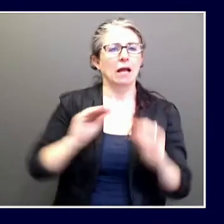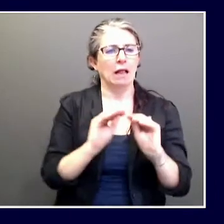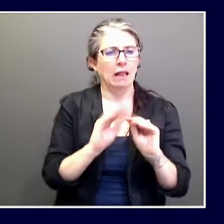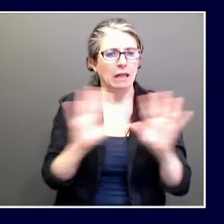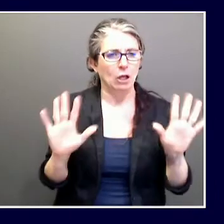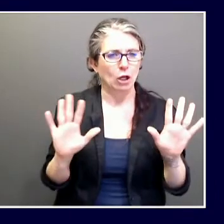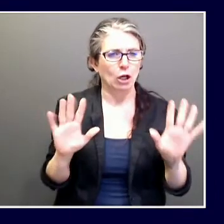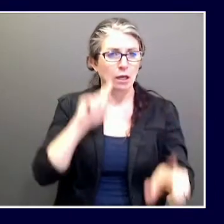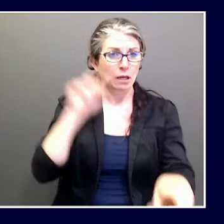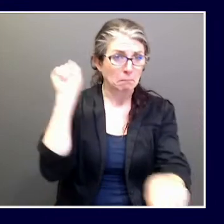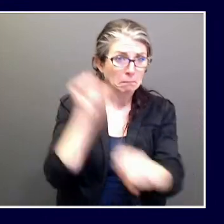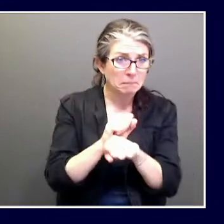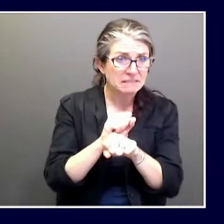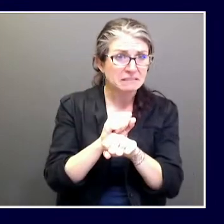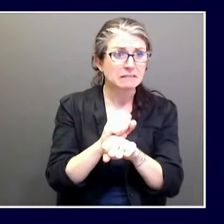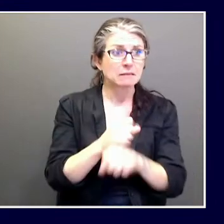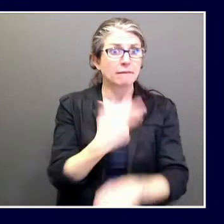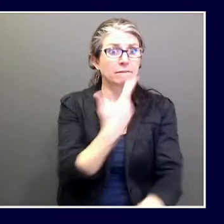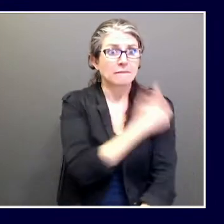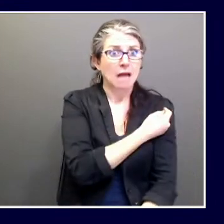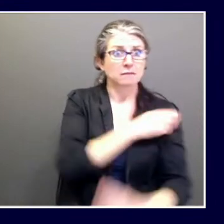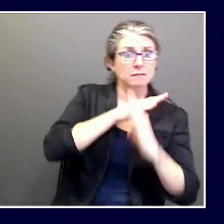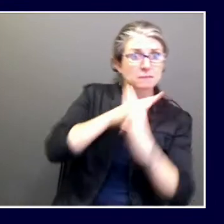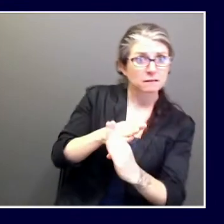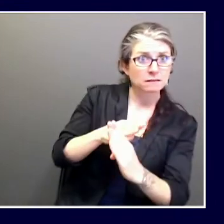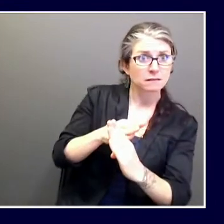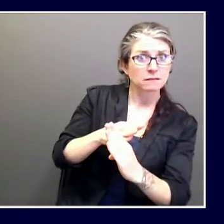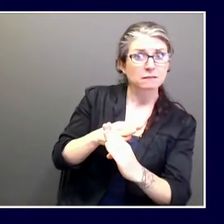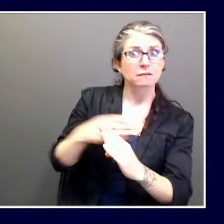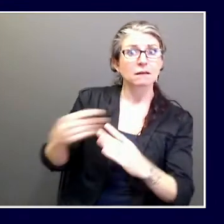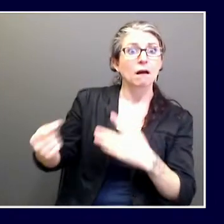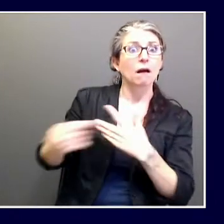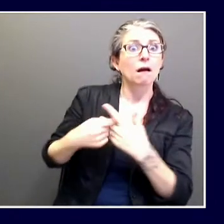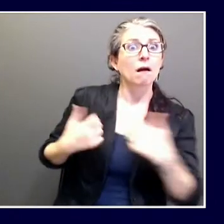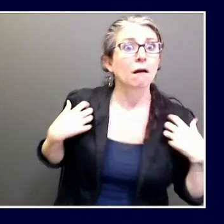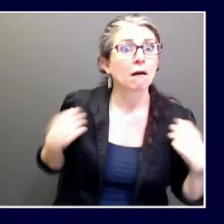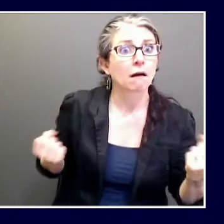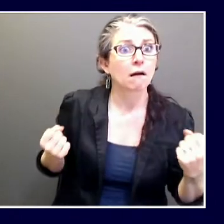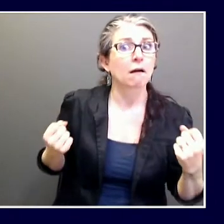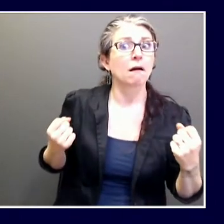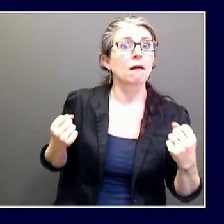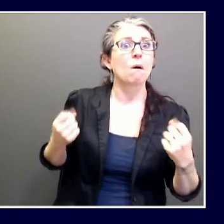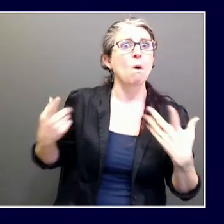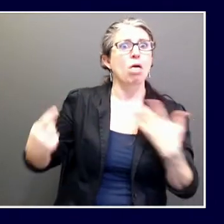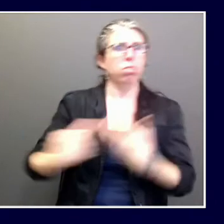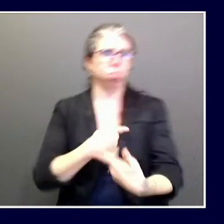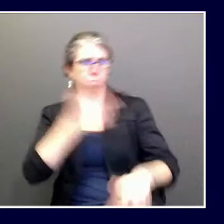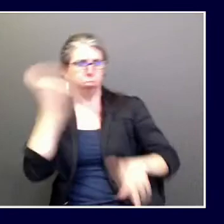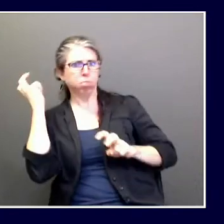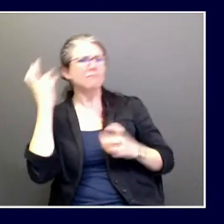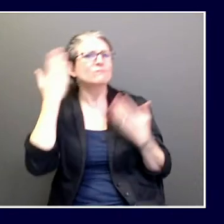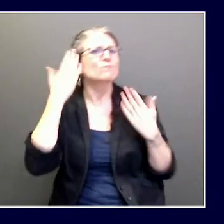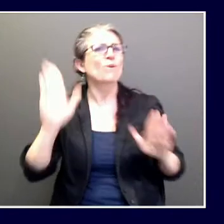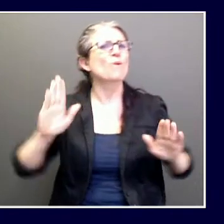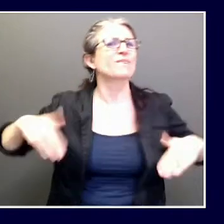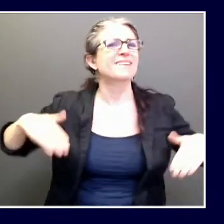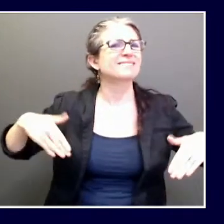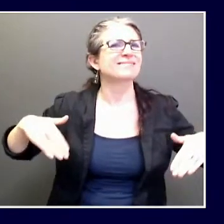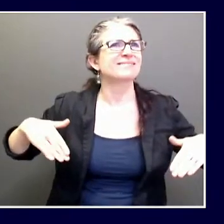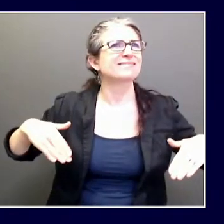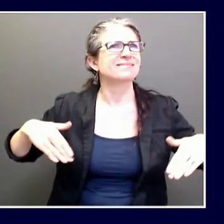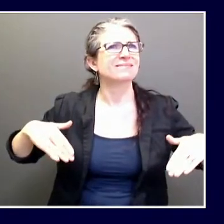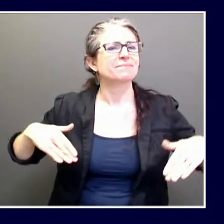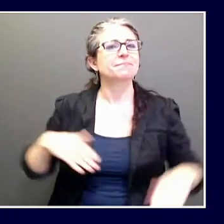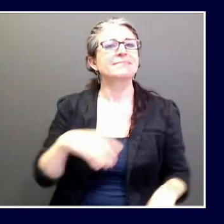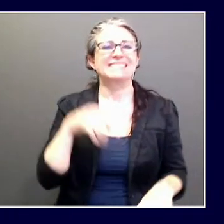but rather a sliding scale of protection. It will take some time for scientists to understand